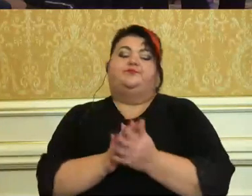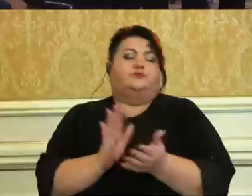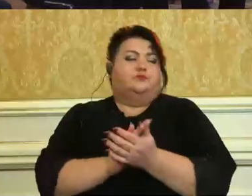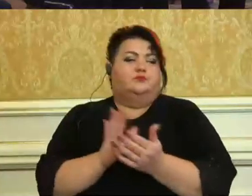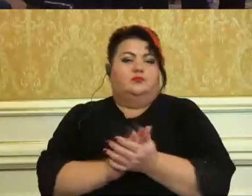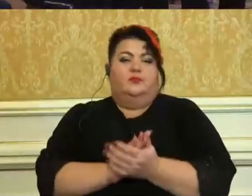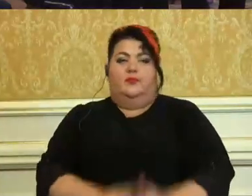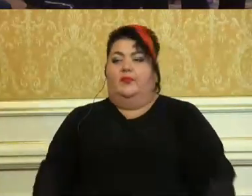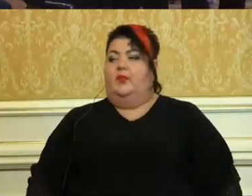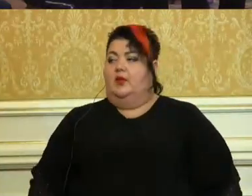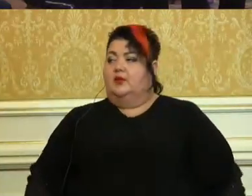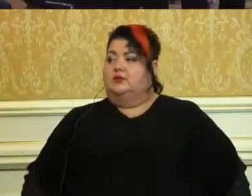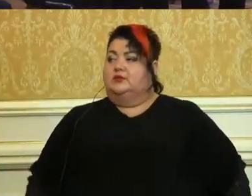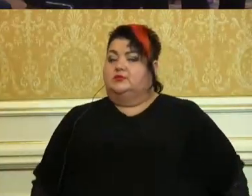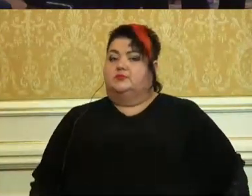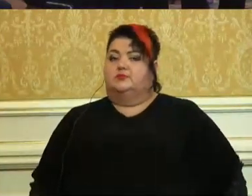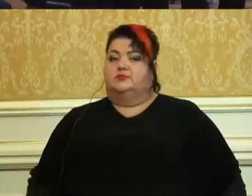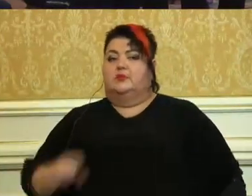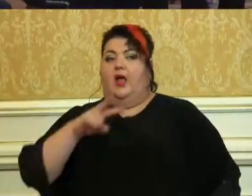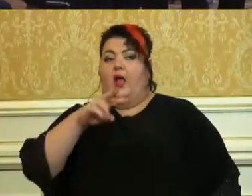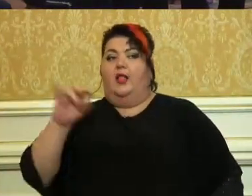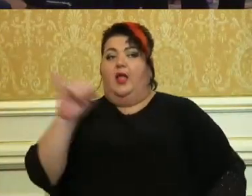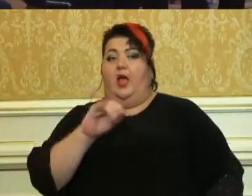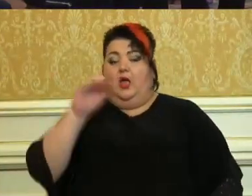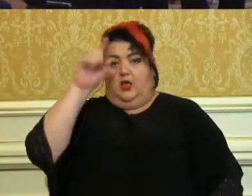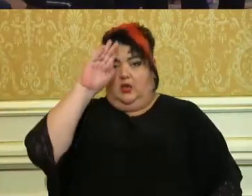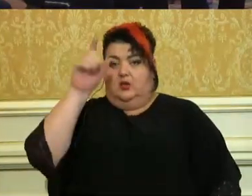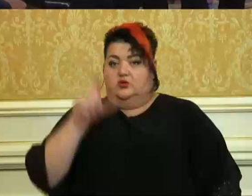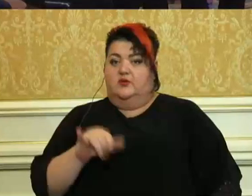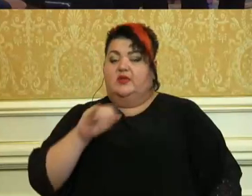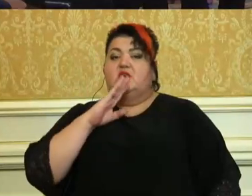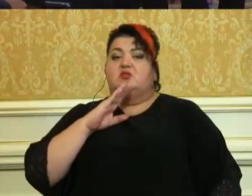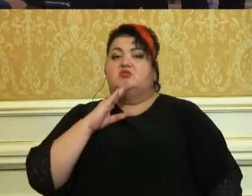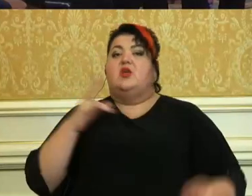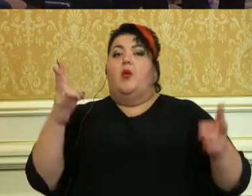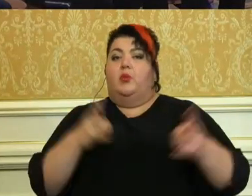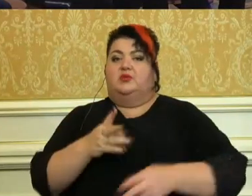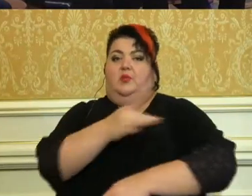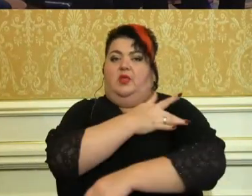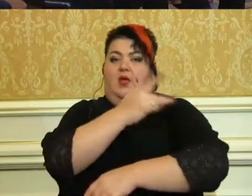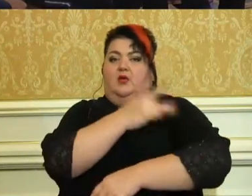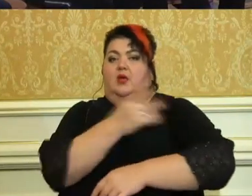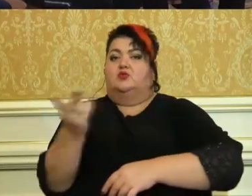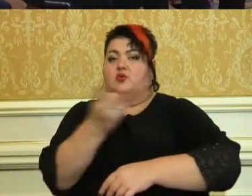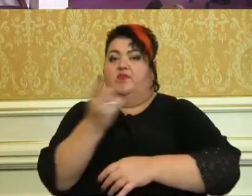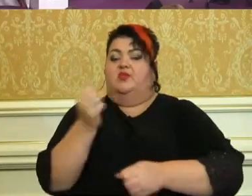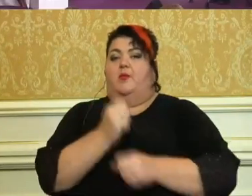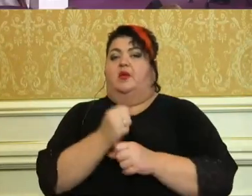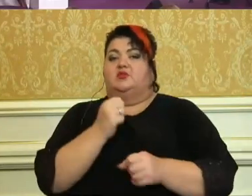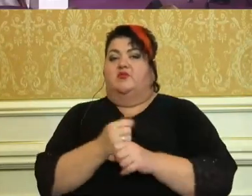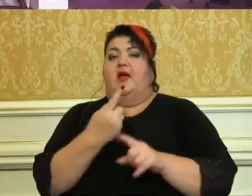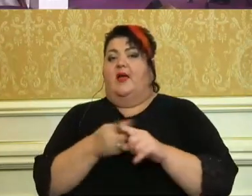success to reach the best things from the side of women. So both for women and for men, they need to